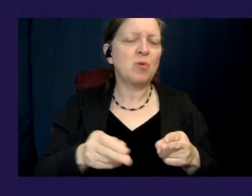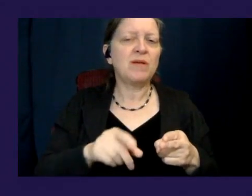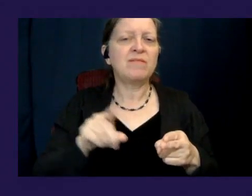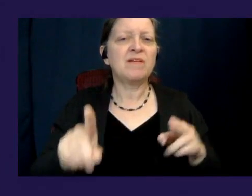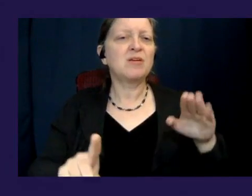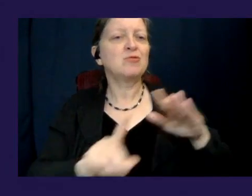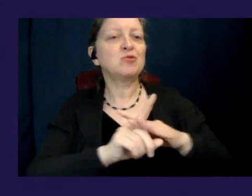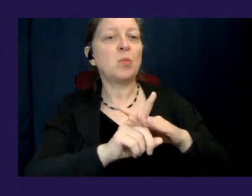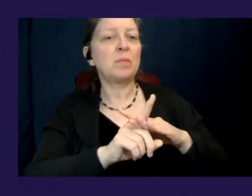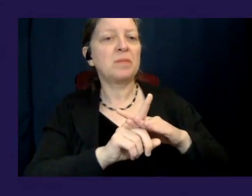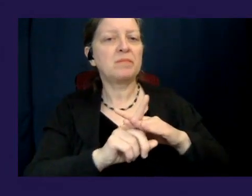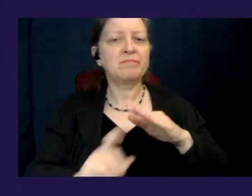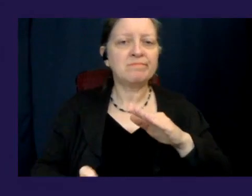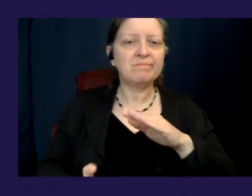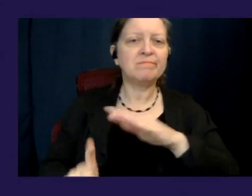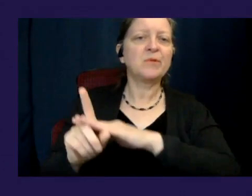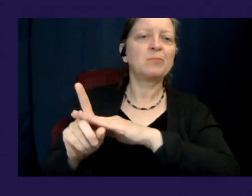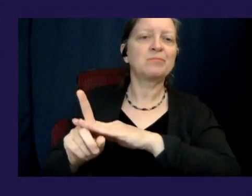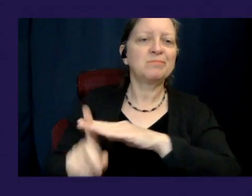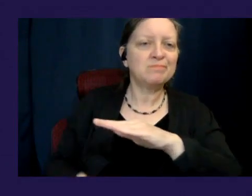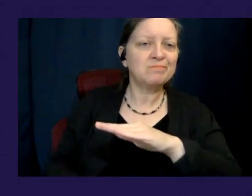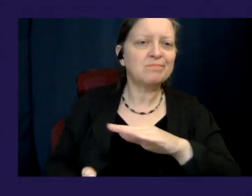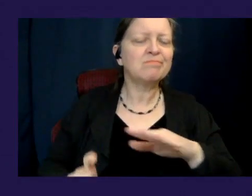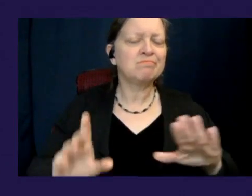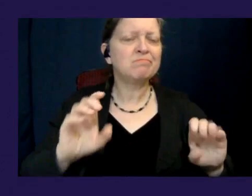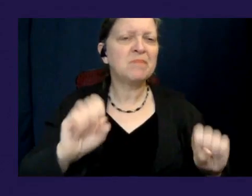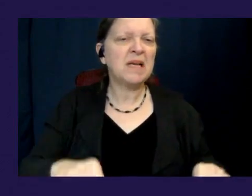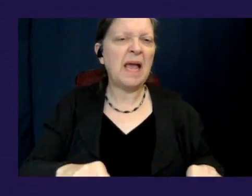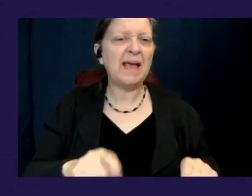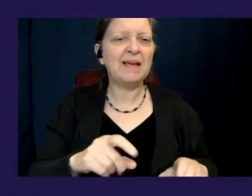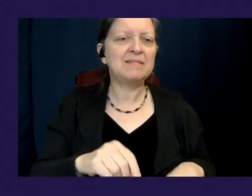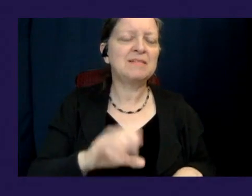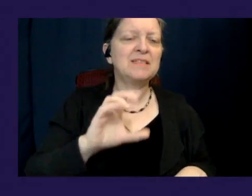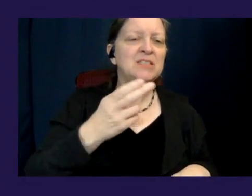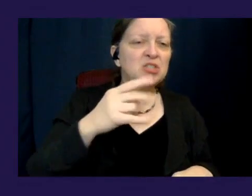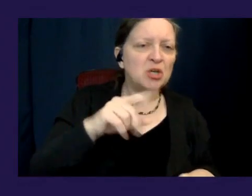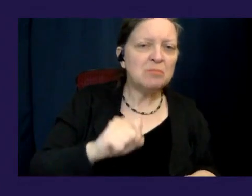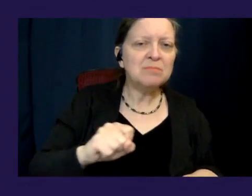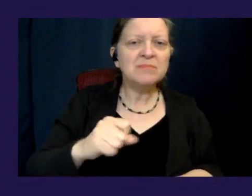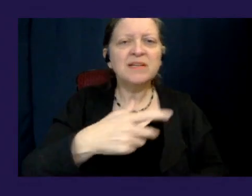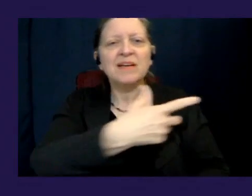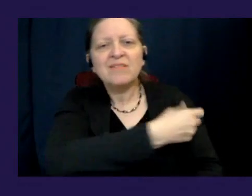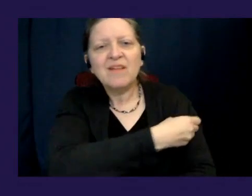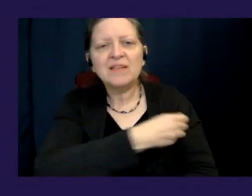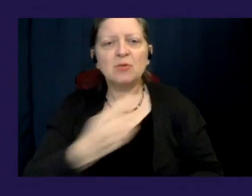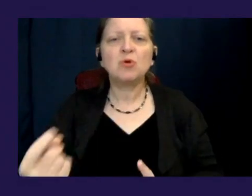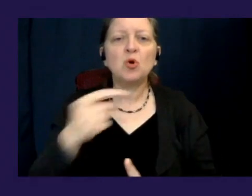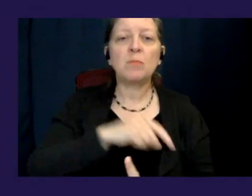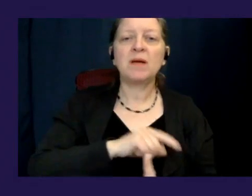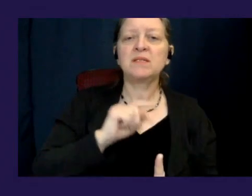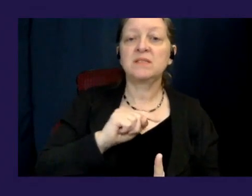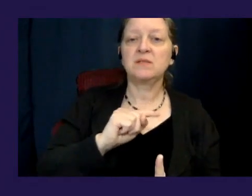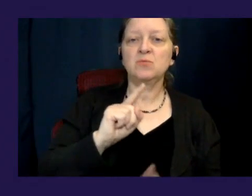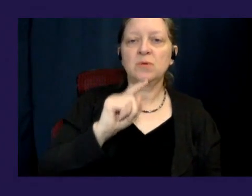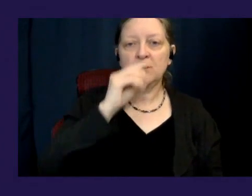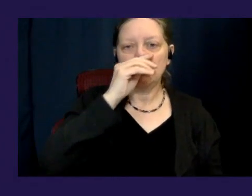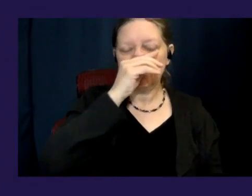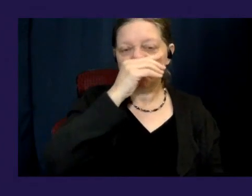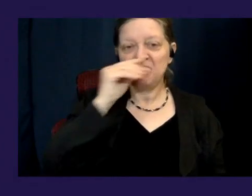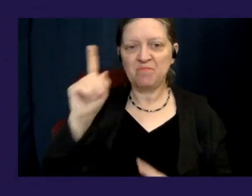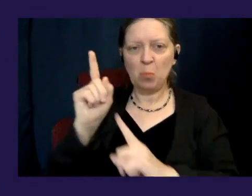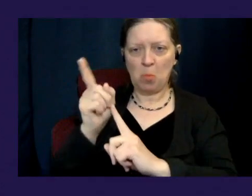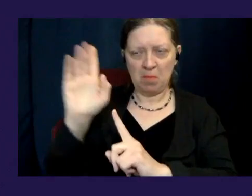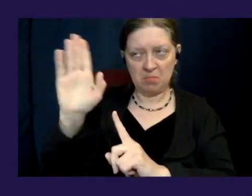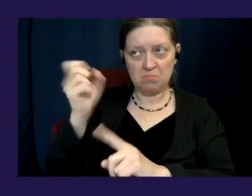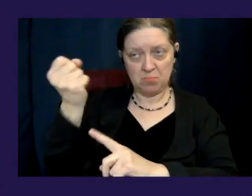in vaccines. The next minute it's, kind of, if we could just go back to the other one, Matt, just to, a moment.